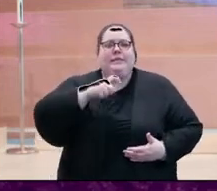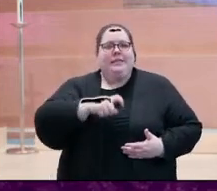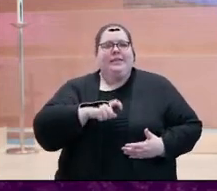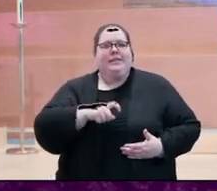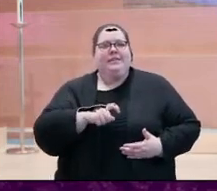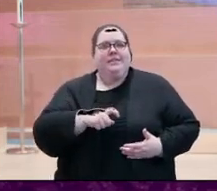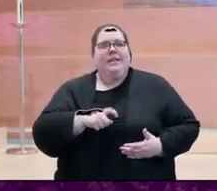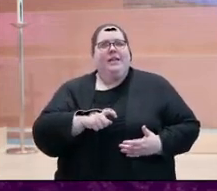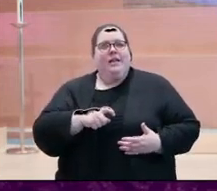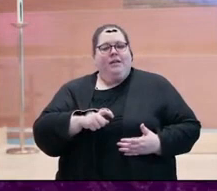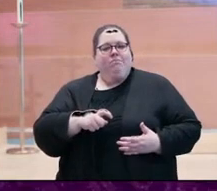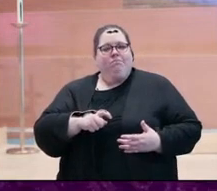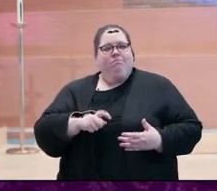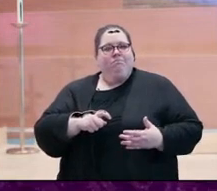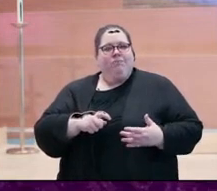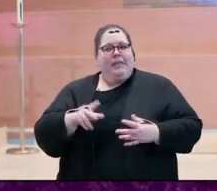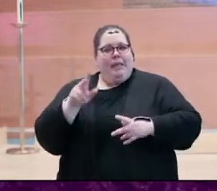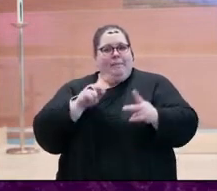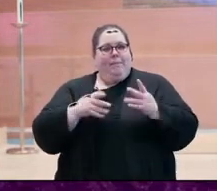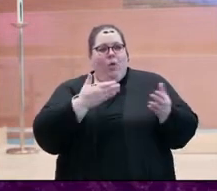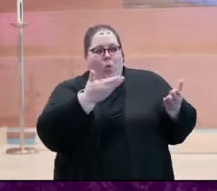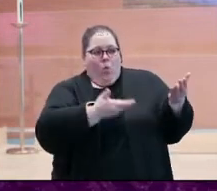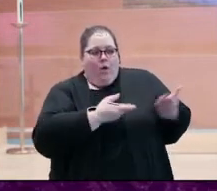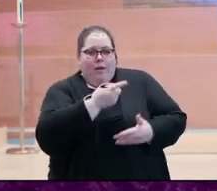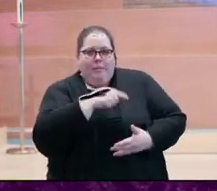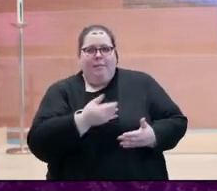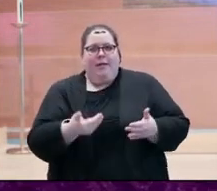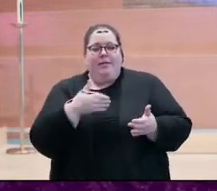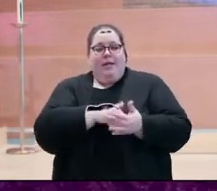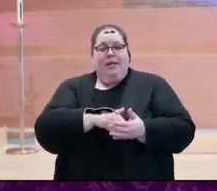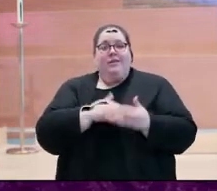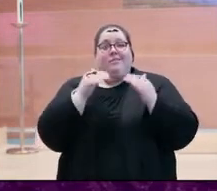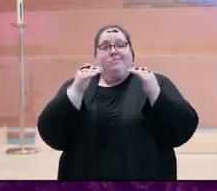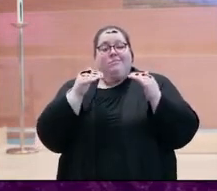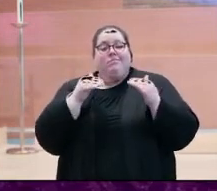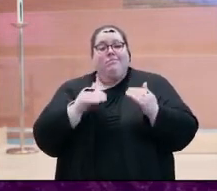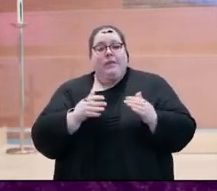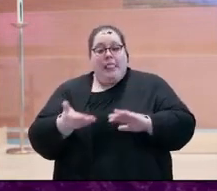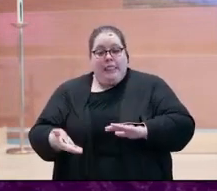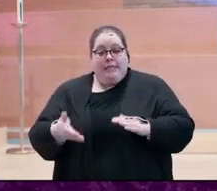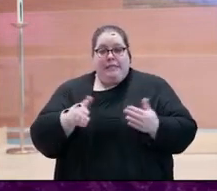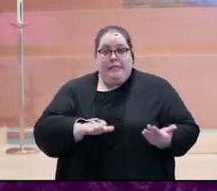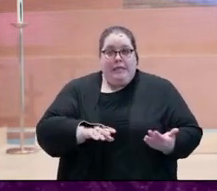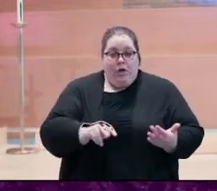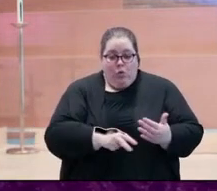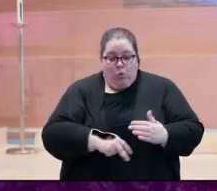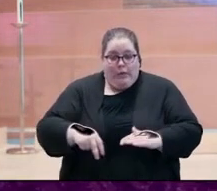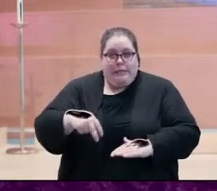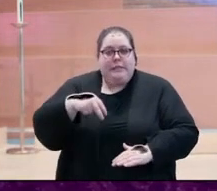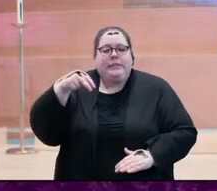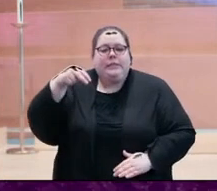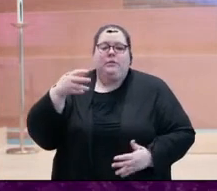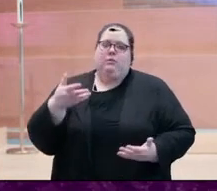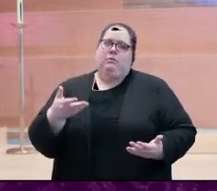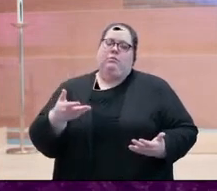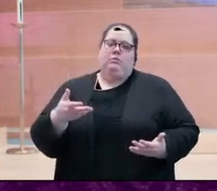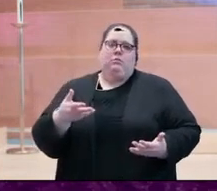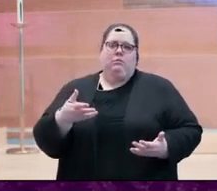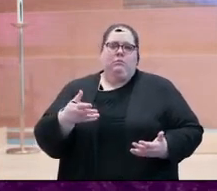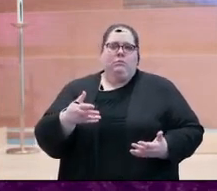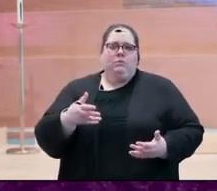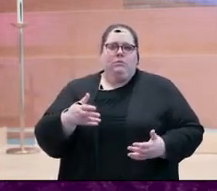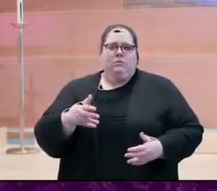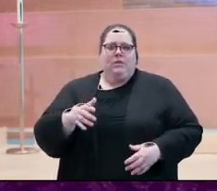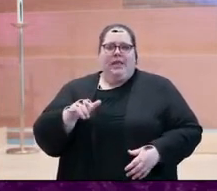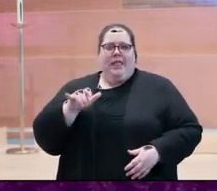into society. And how about this? Raising the dead. If that's not caring for your most basic need, if that's